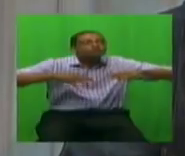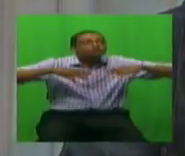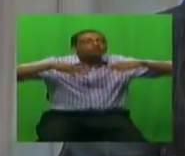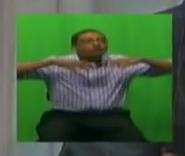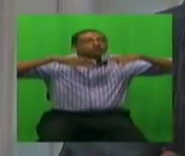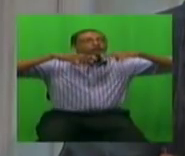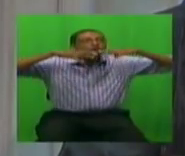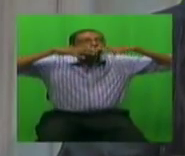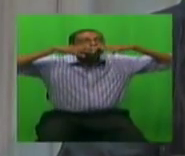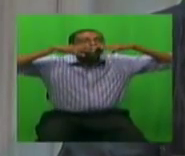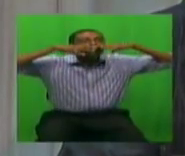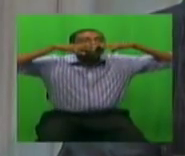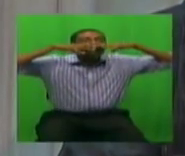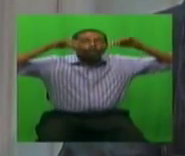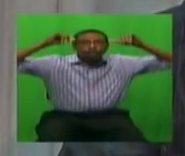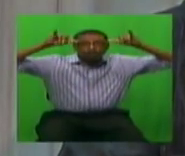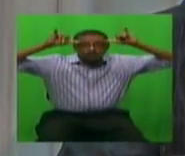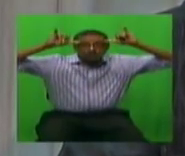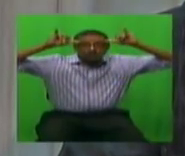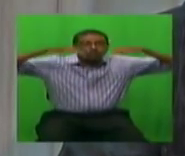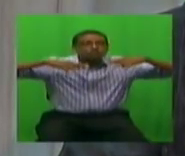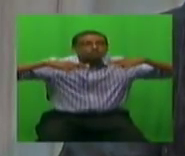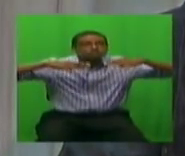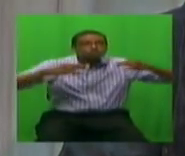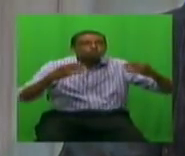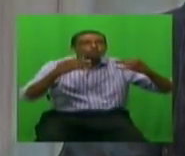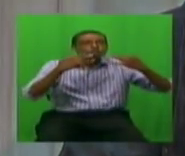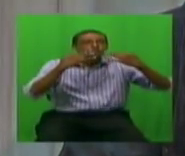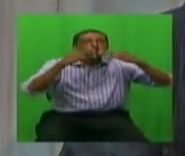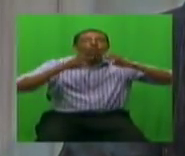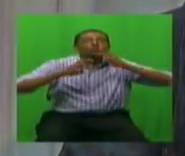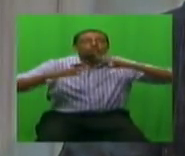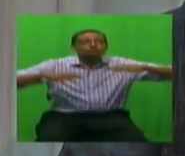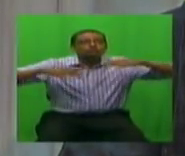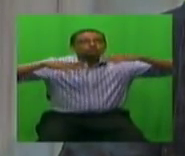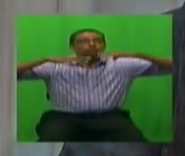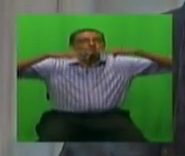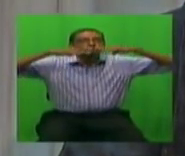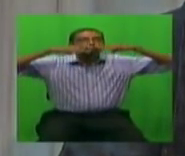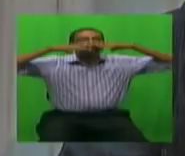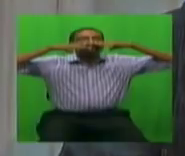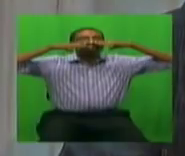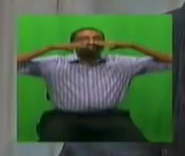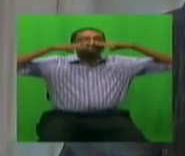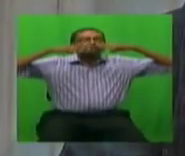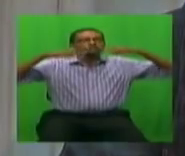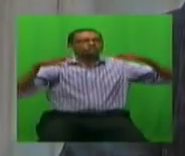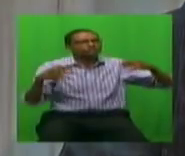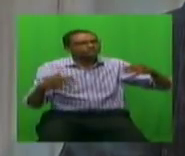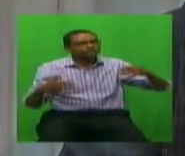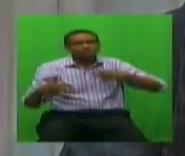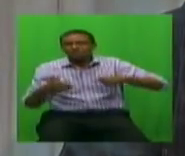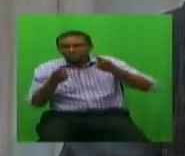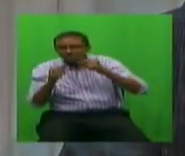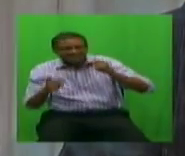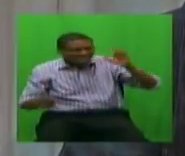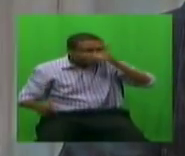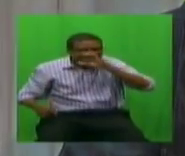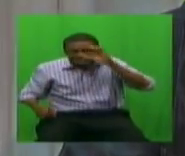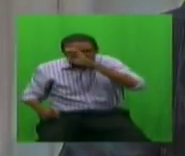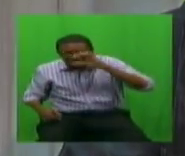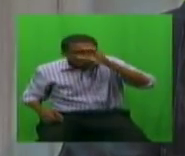And we went through a lot of pain Monday night to find that farmer and find that farm, and it was